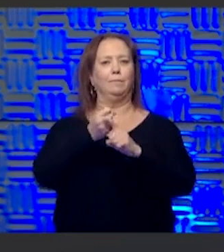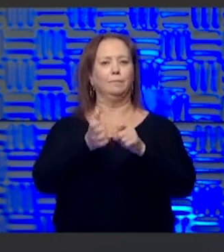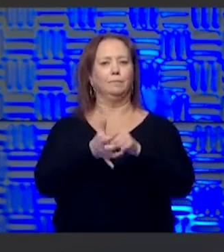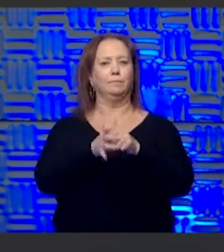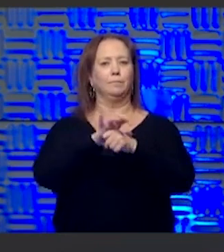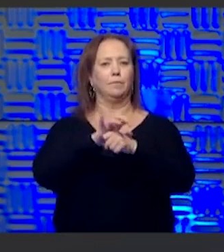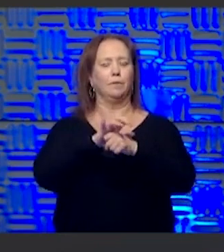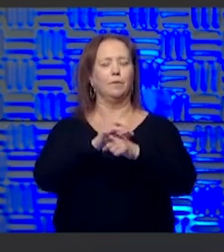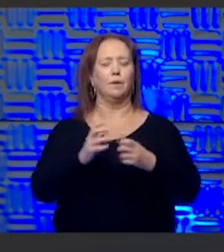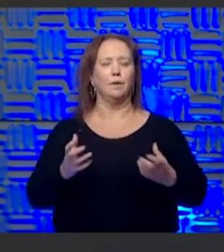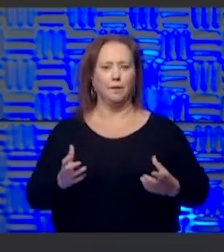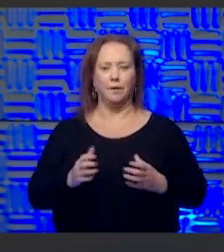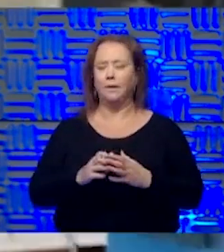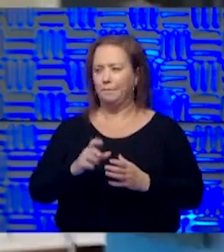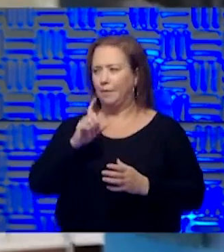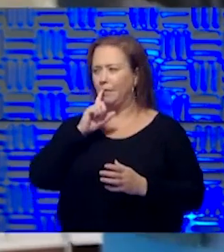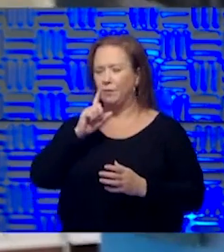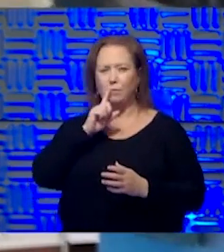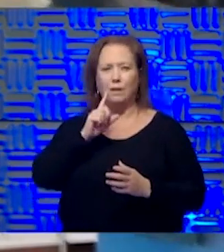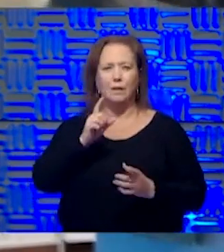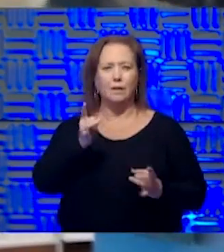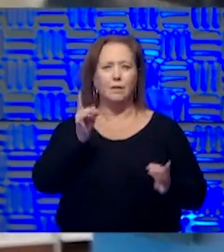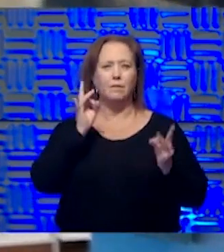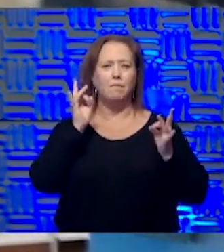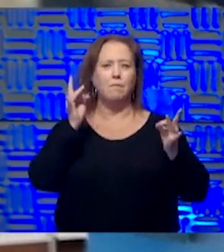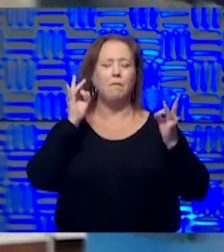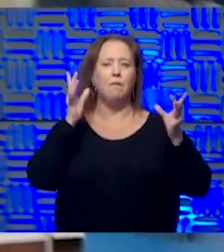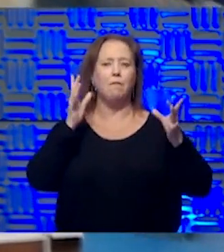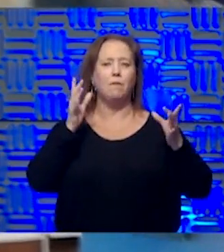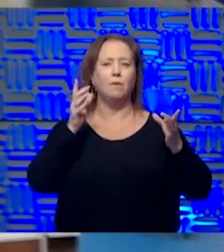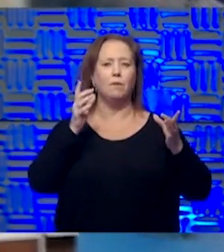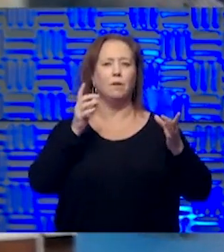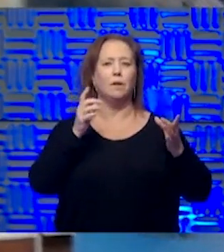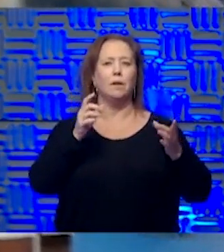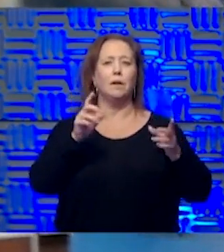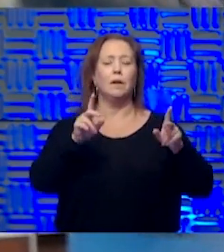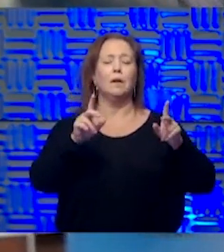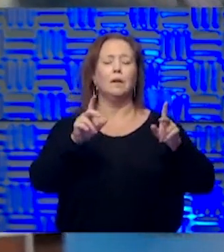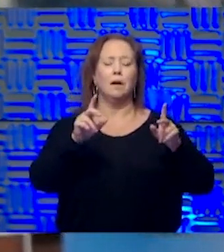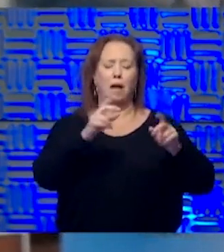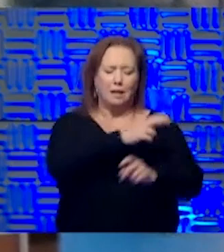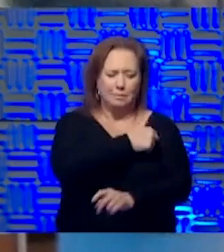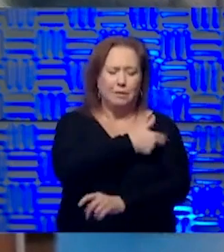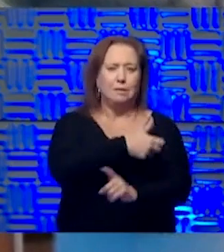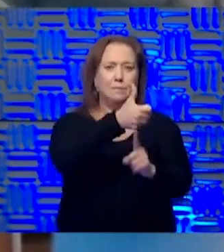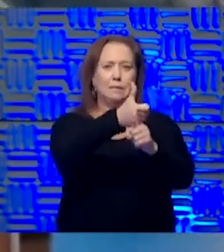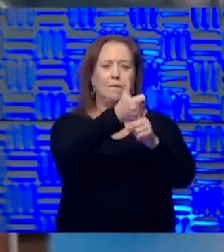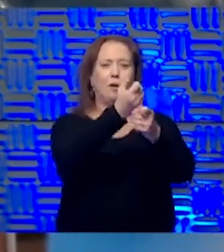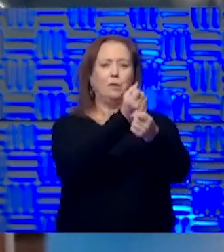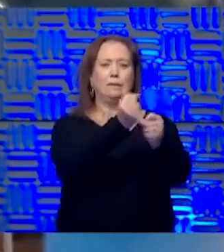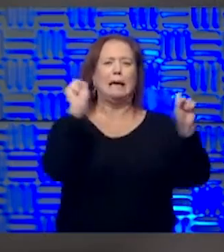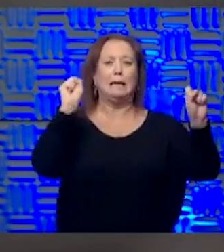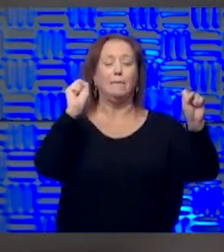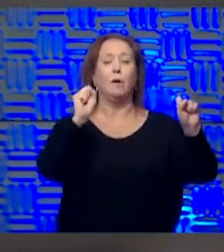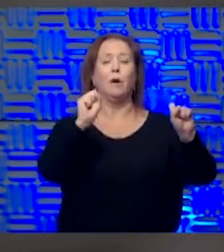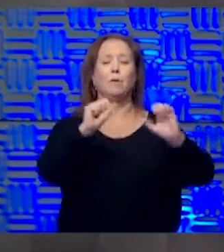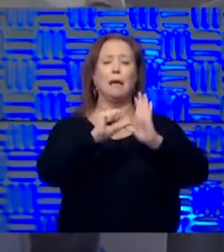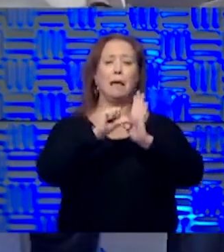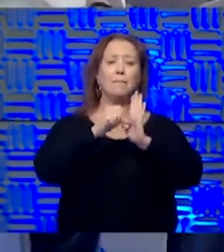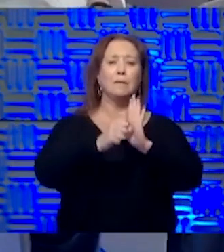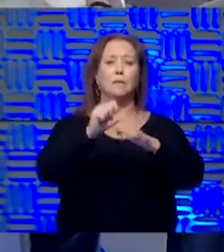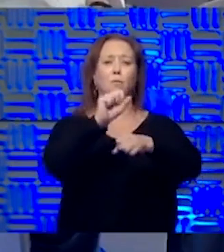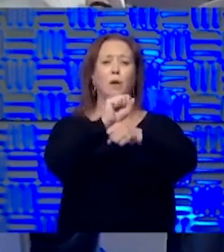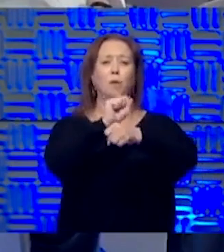really a true tragedy because hospitals are pretty darn safe. I mean, we've really worked hard to make sure